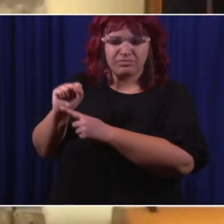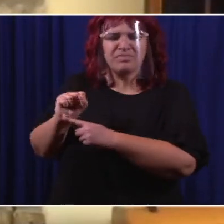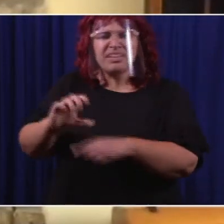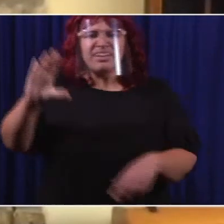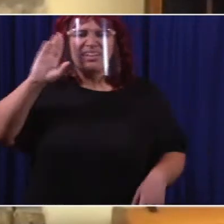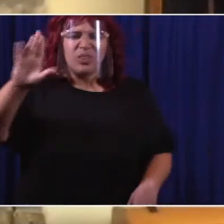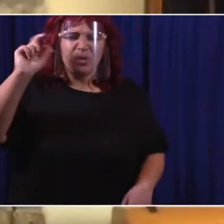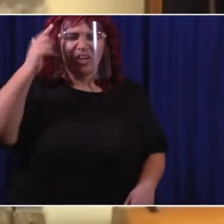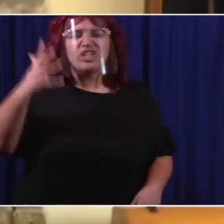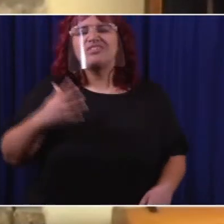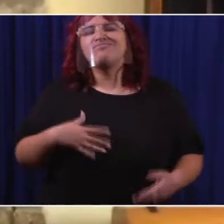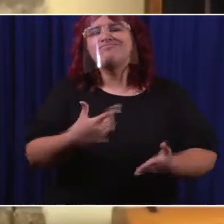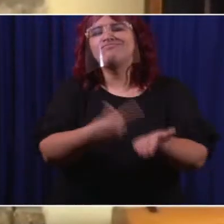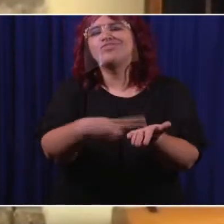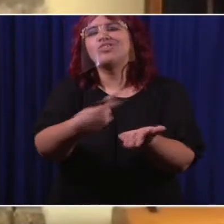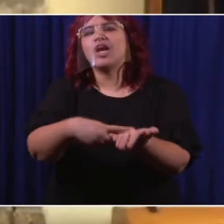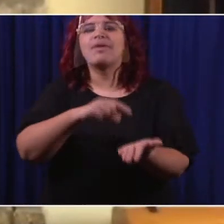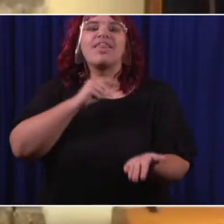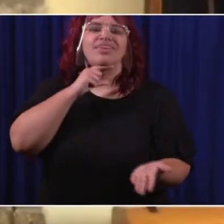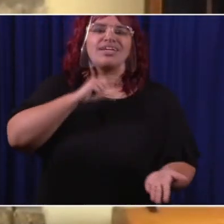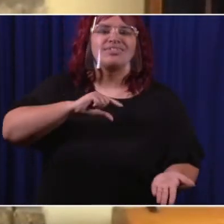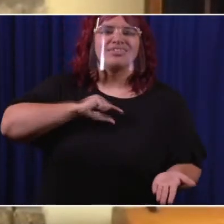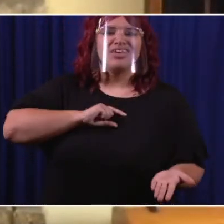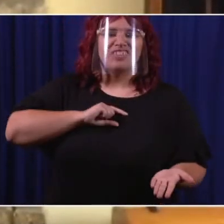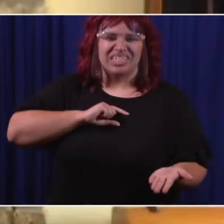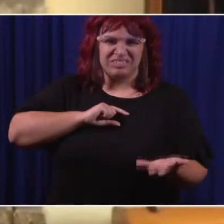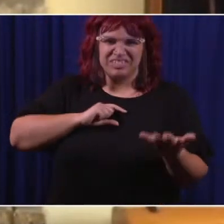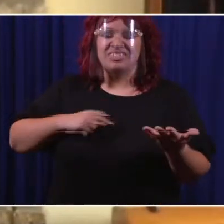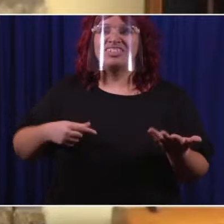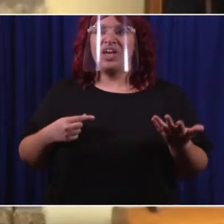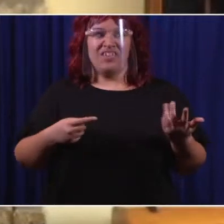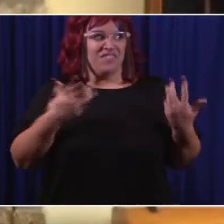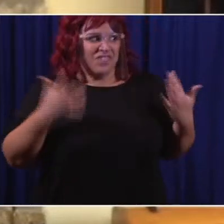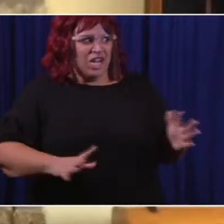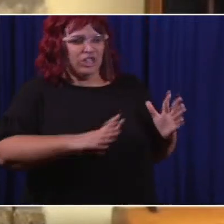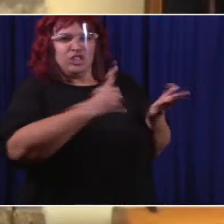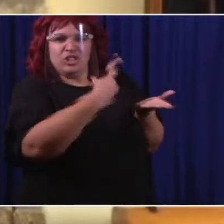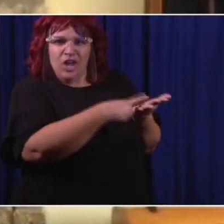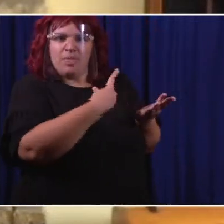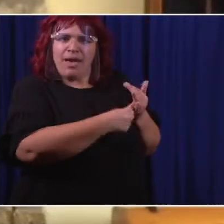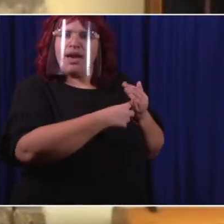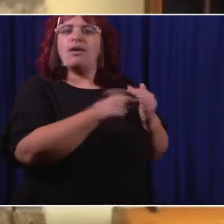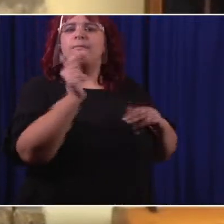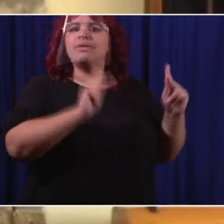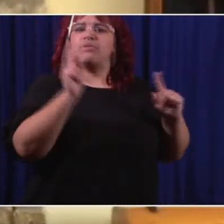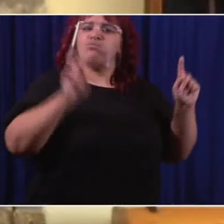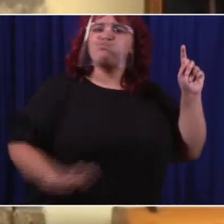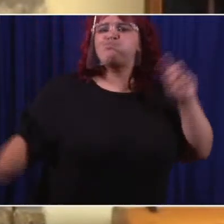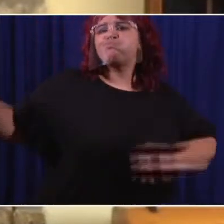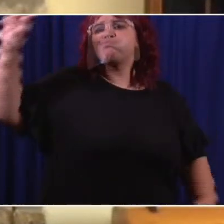about Thanksgiving. Going back to this question about people coming in and coming in from all over.